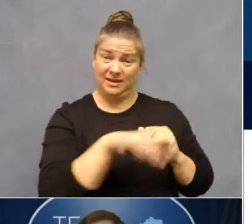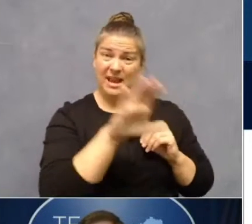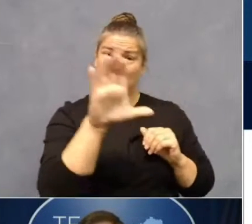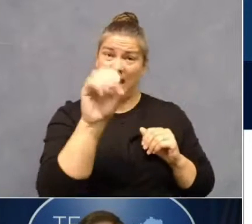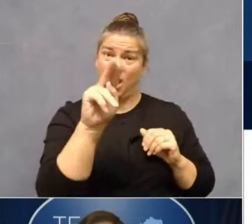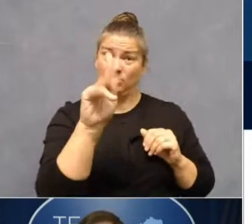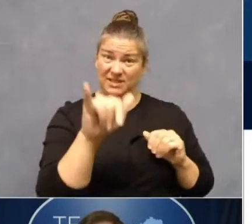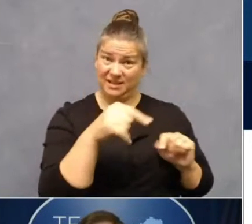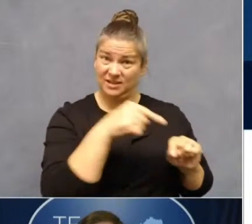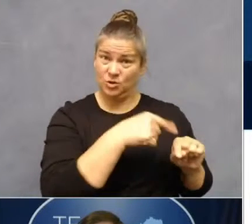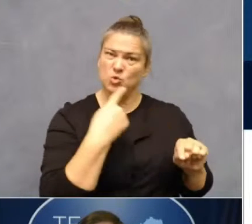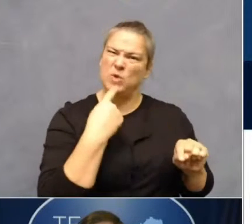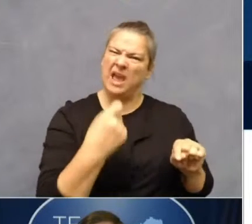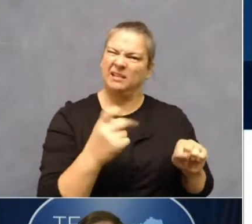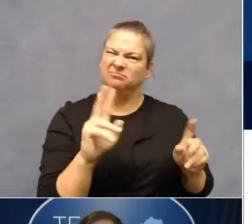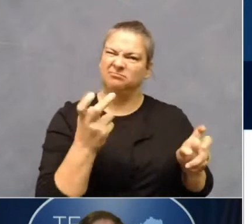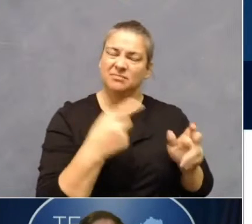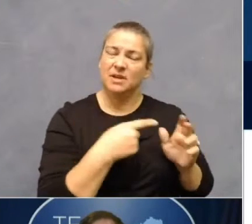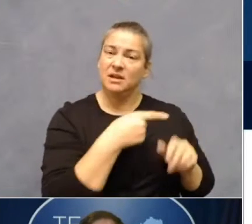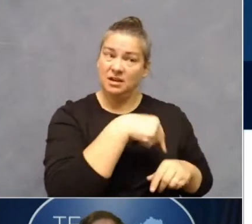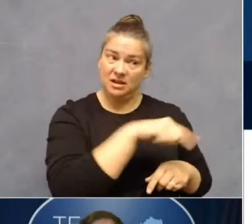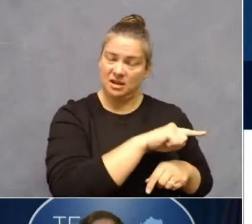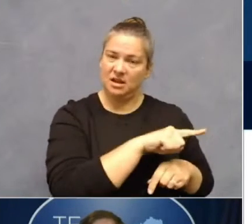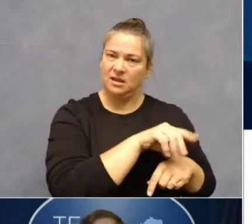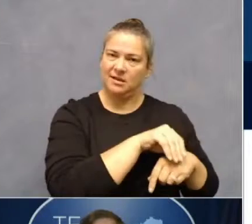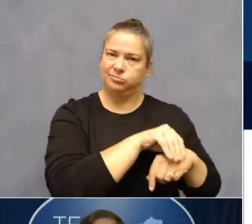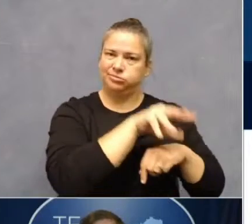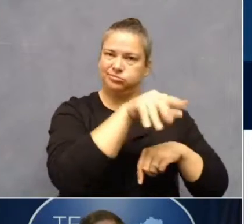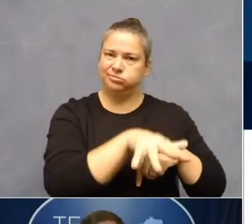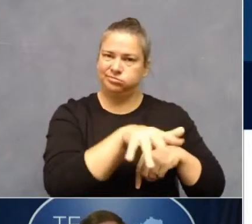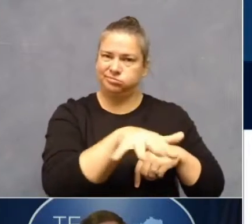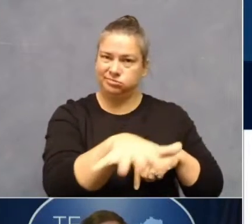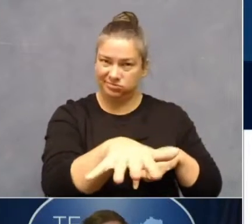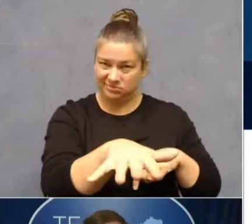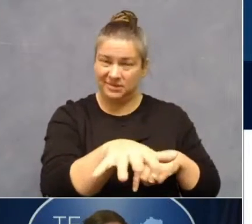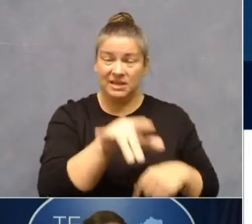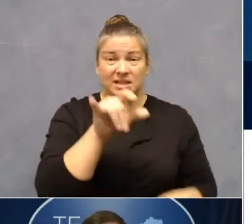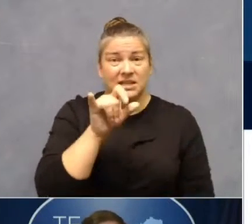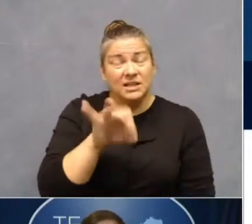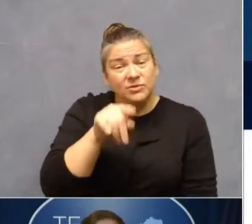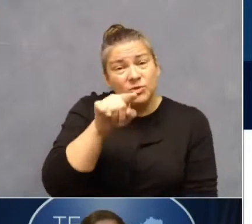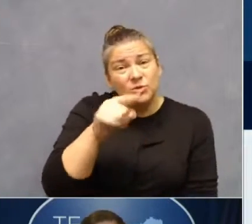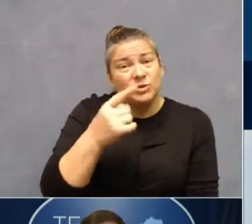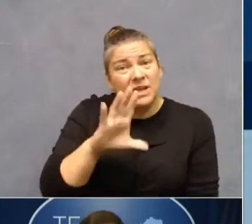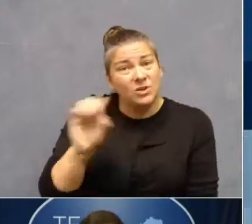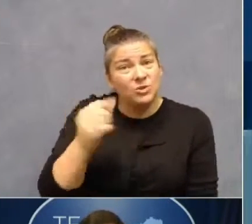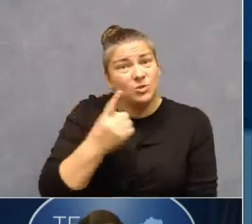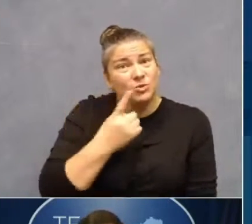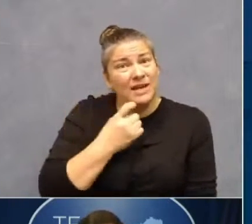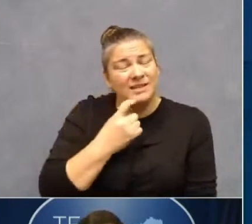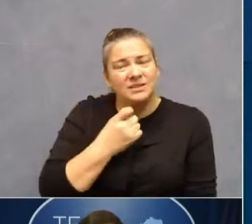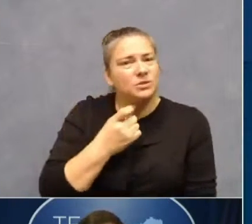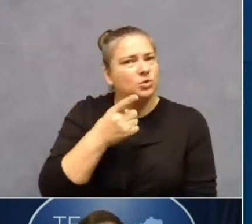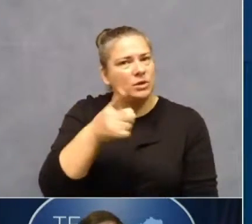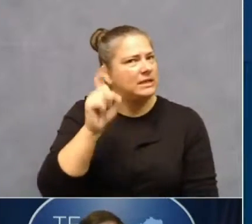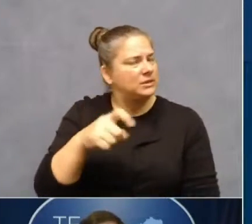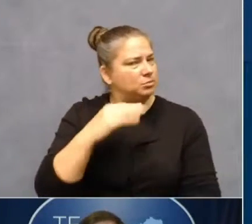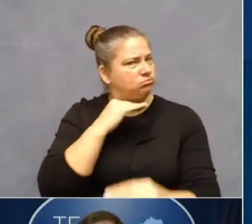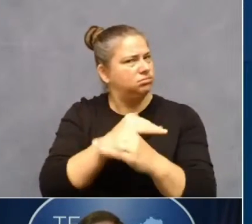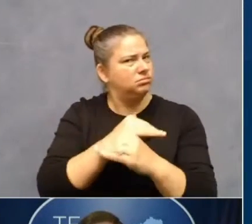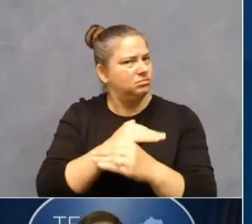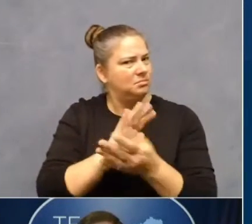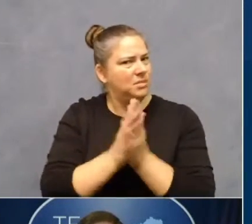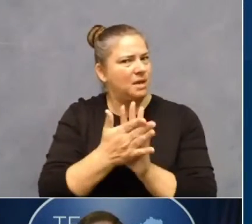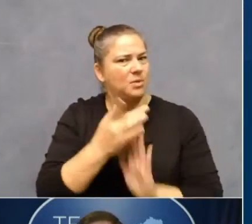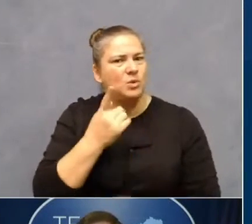red. That ought to mean that you want to do everything you can to keep your county from being red. Because when there